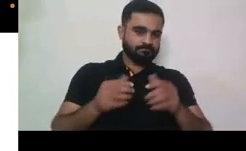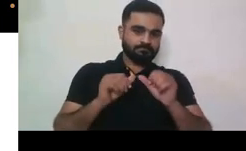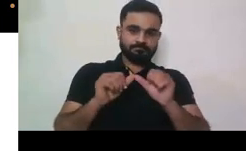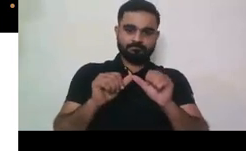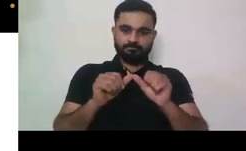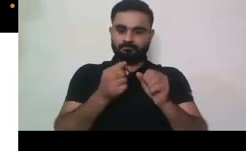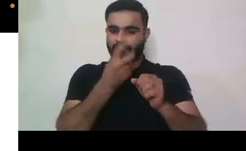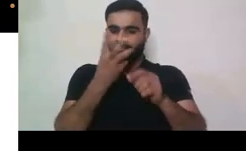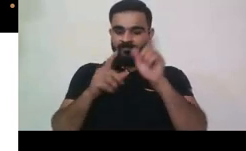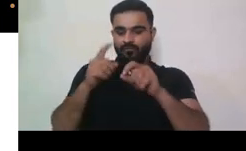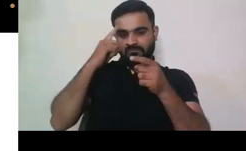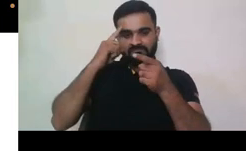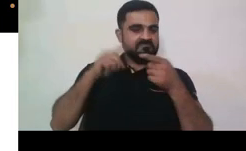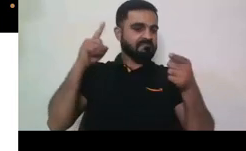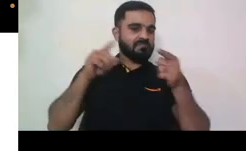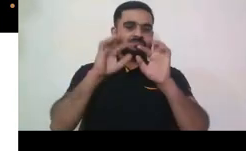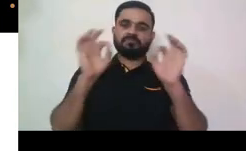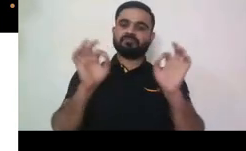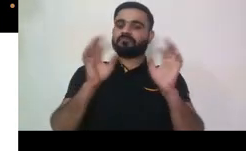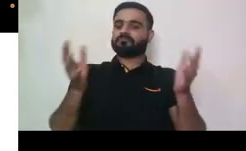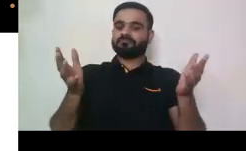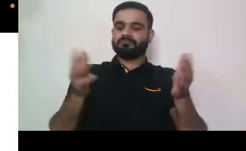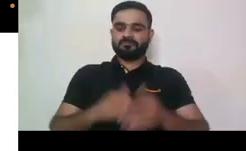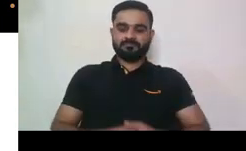Most of them, they disagree with this.